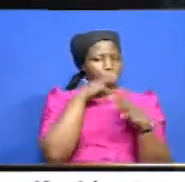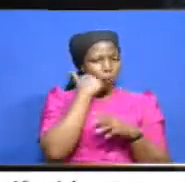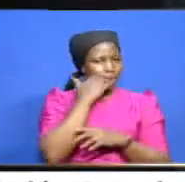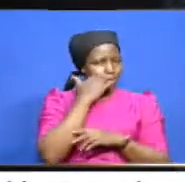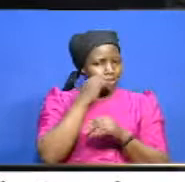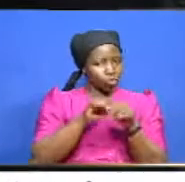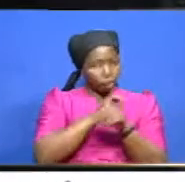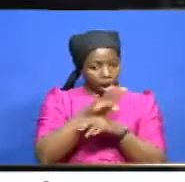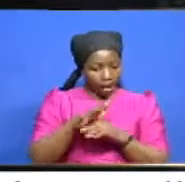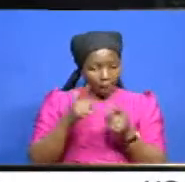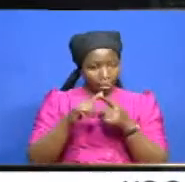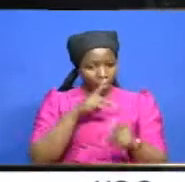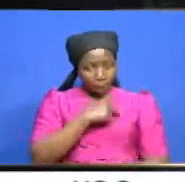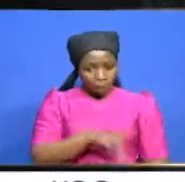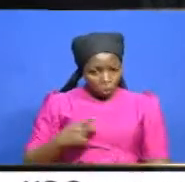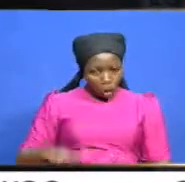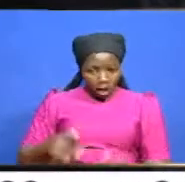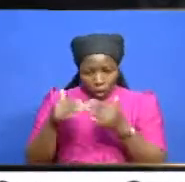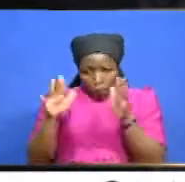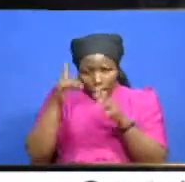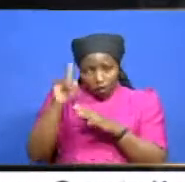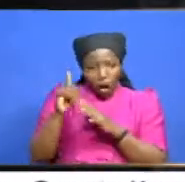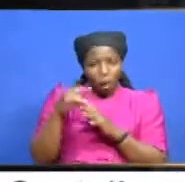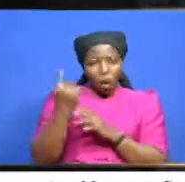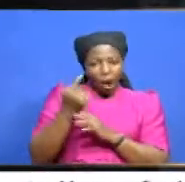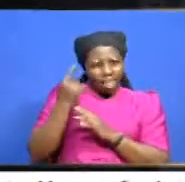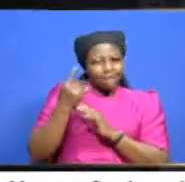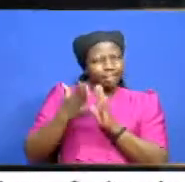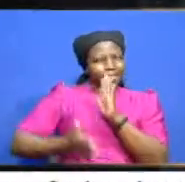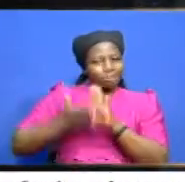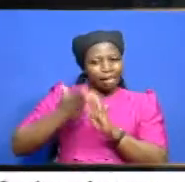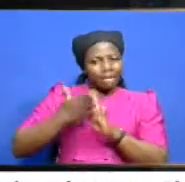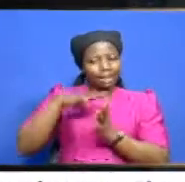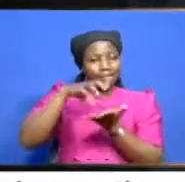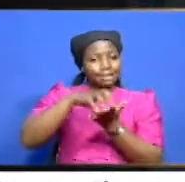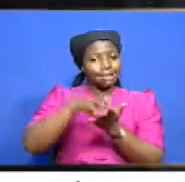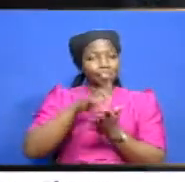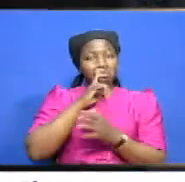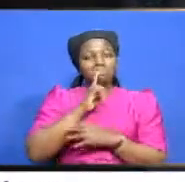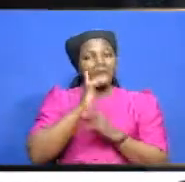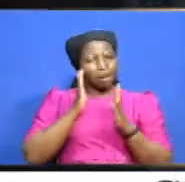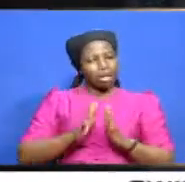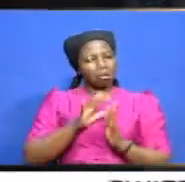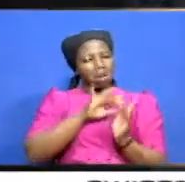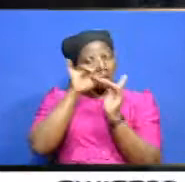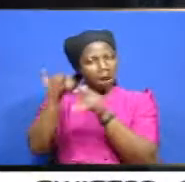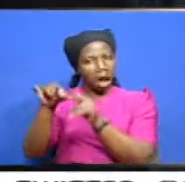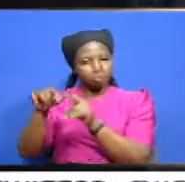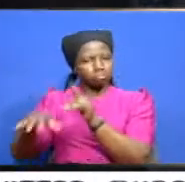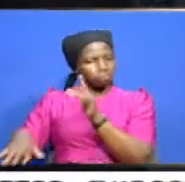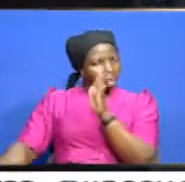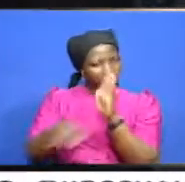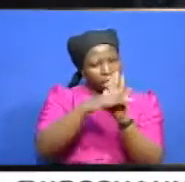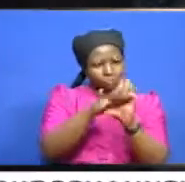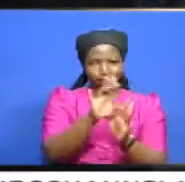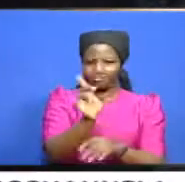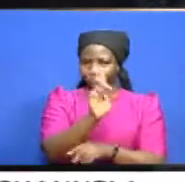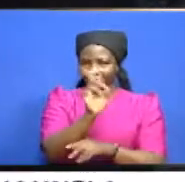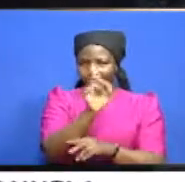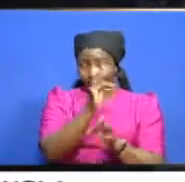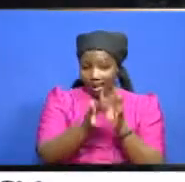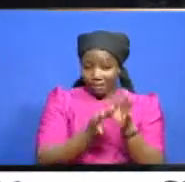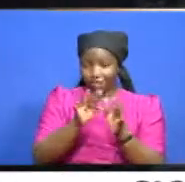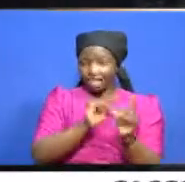But Pumwani is open for emergency cases, so nobody will be sent away from this hospital if they